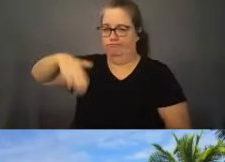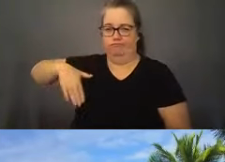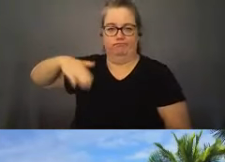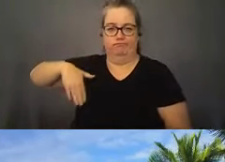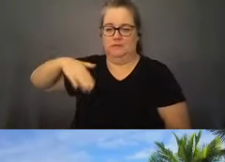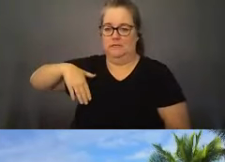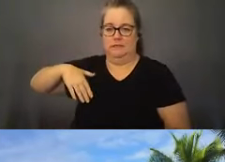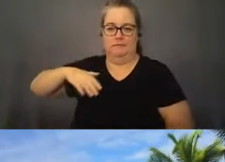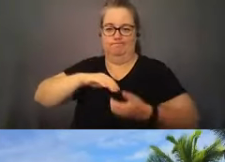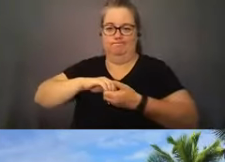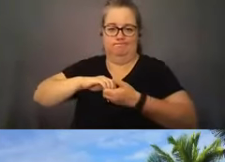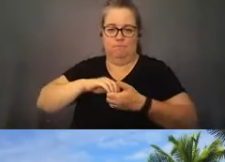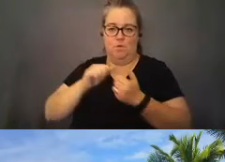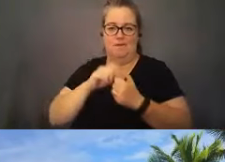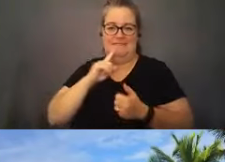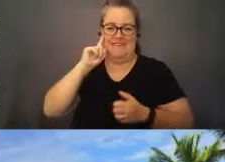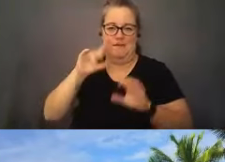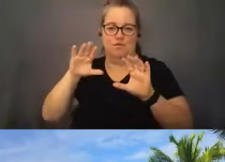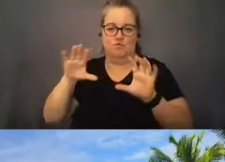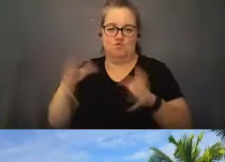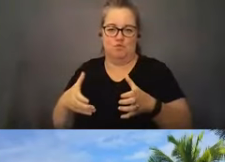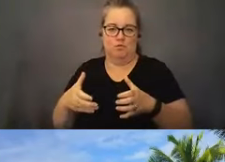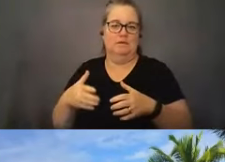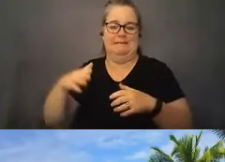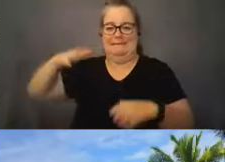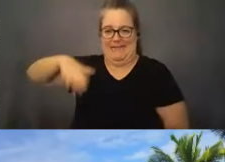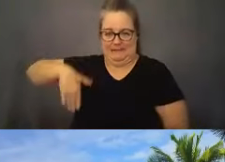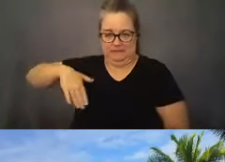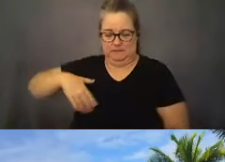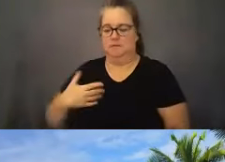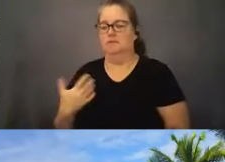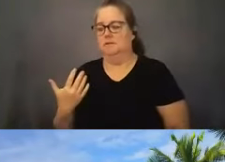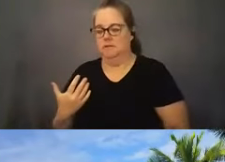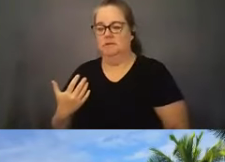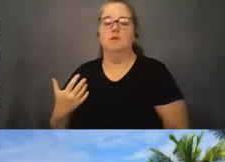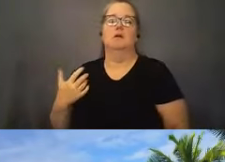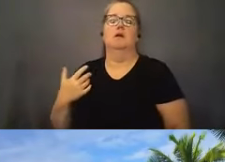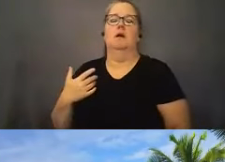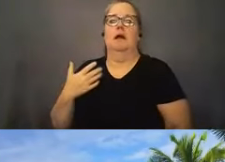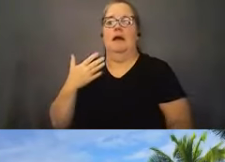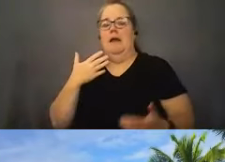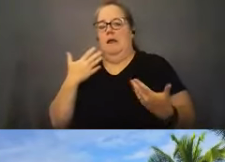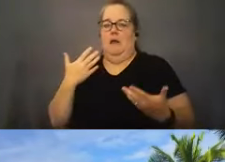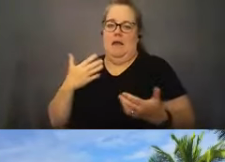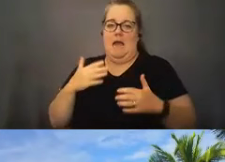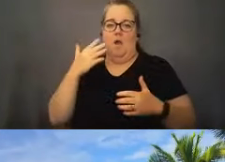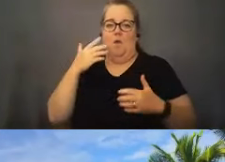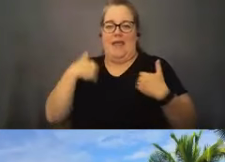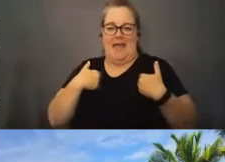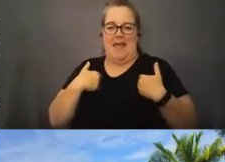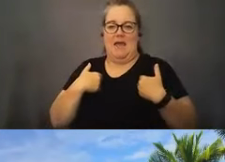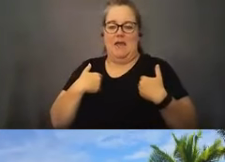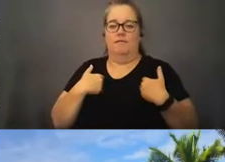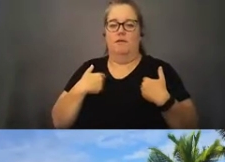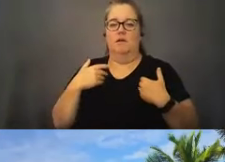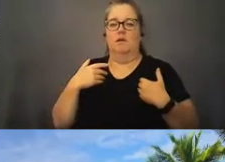a deaf group yet with these, so I'm not sure. I know we have, the smoke alarms and fire